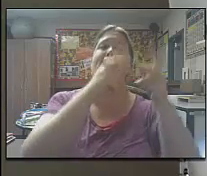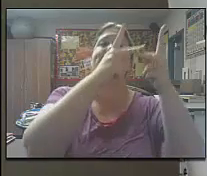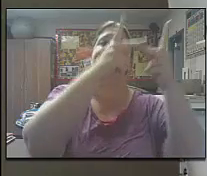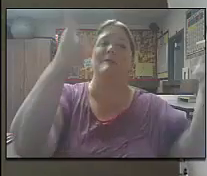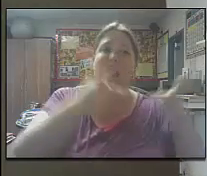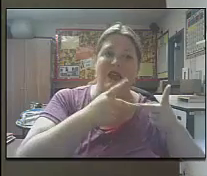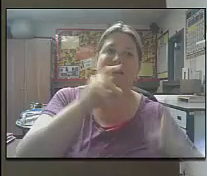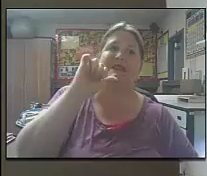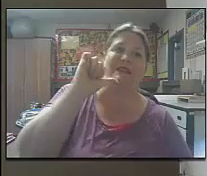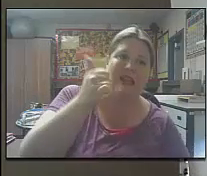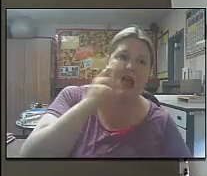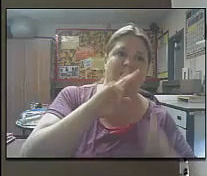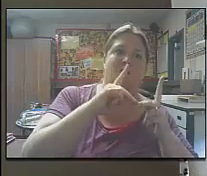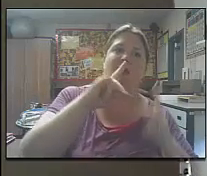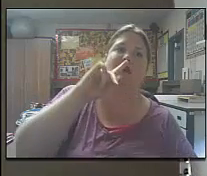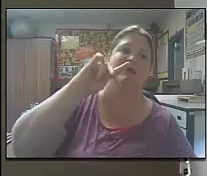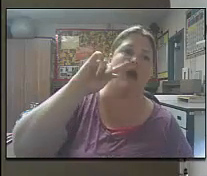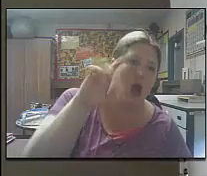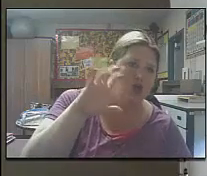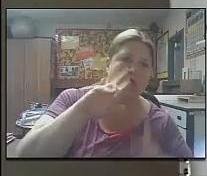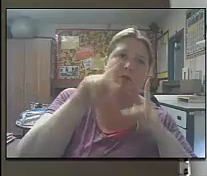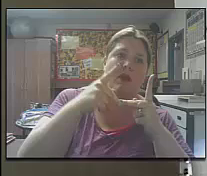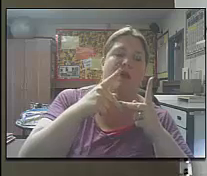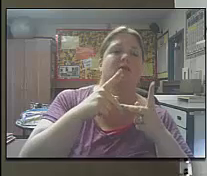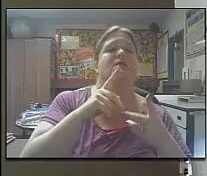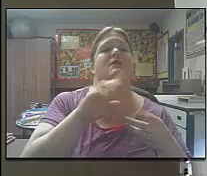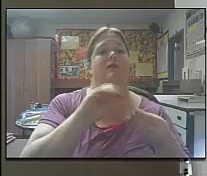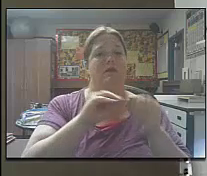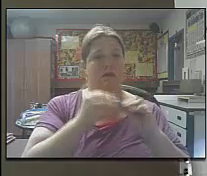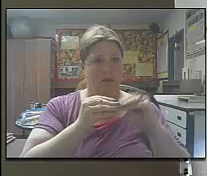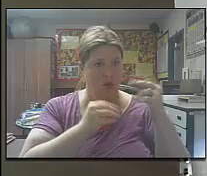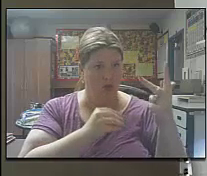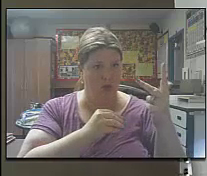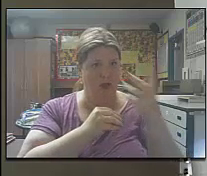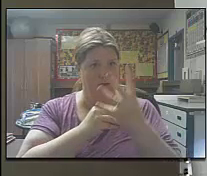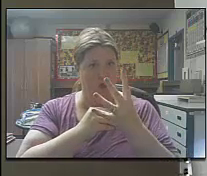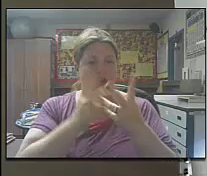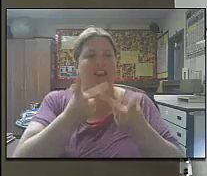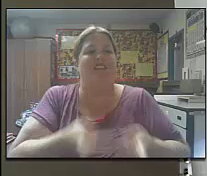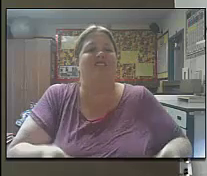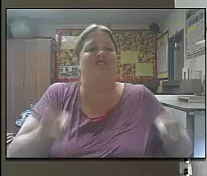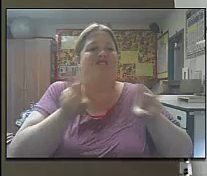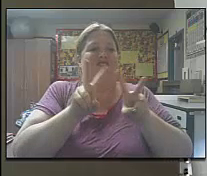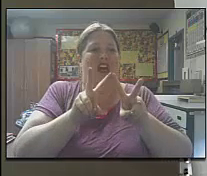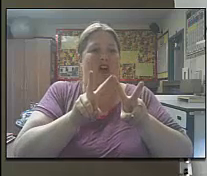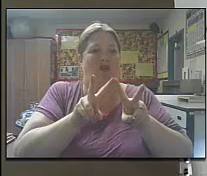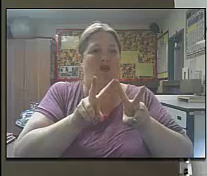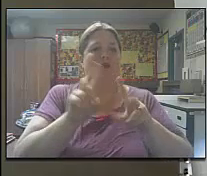value, number 5 word form. Make sure you don't forget this tomorrow.